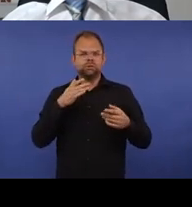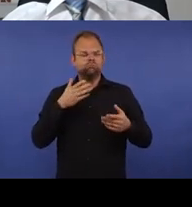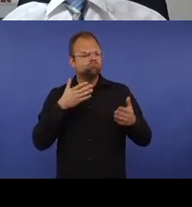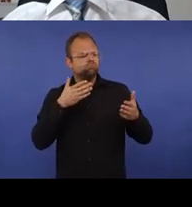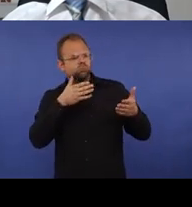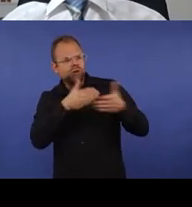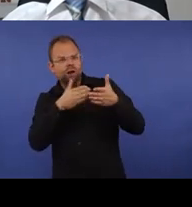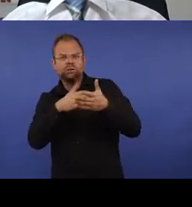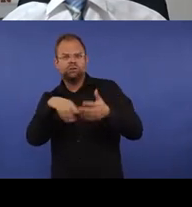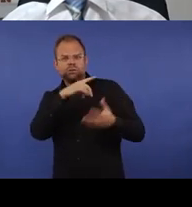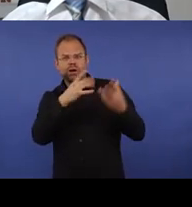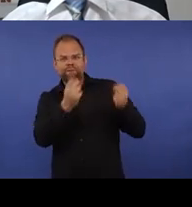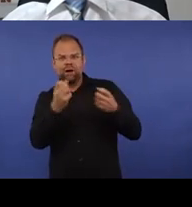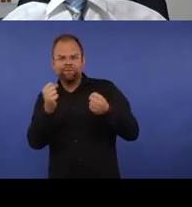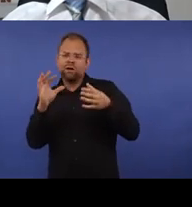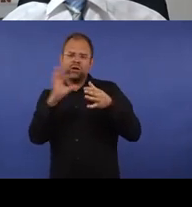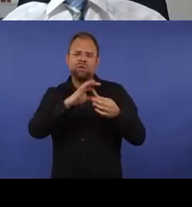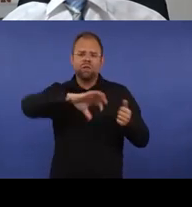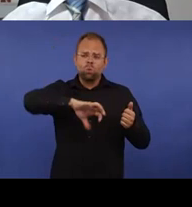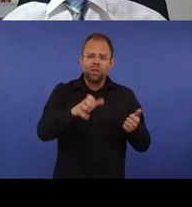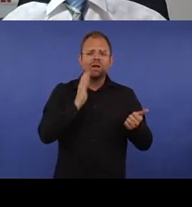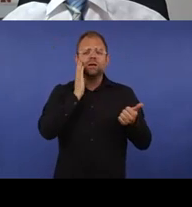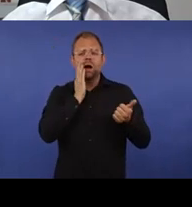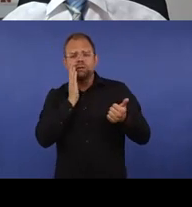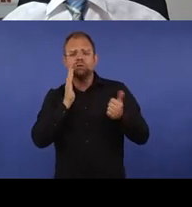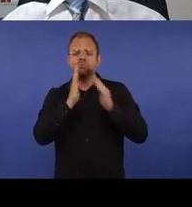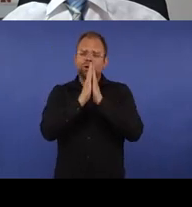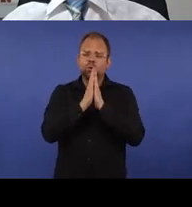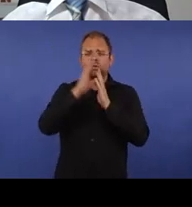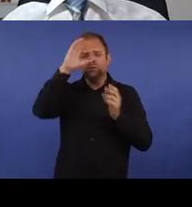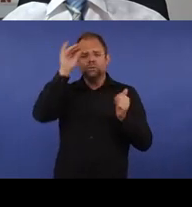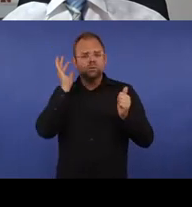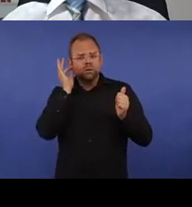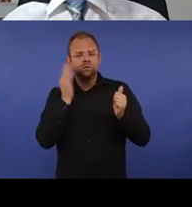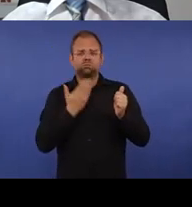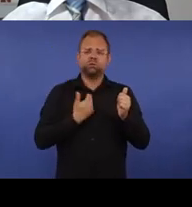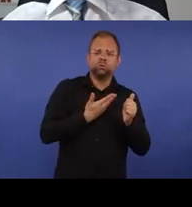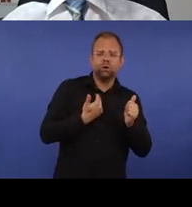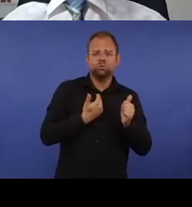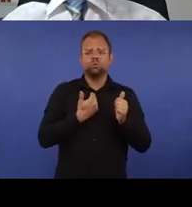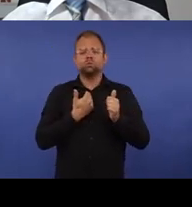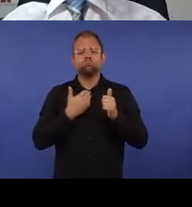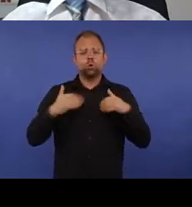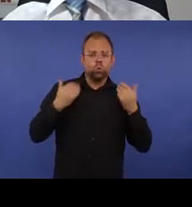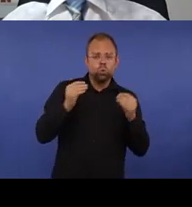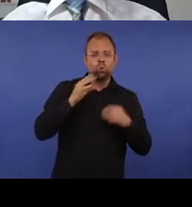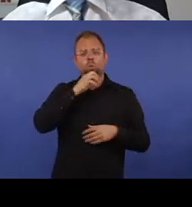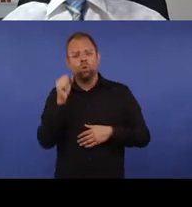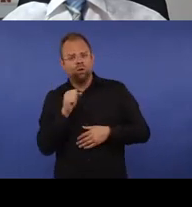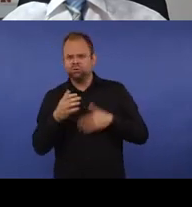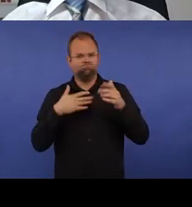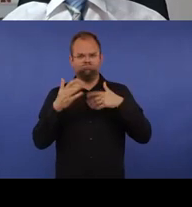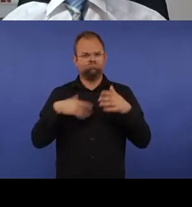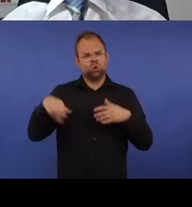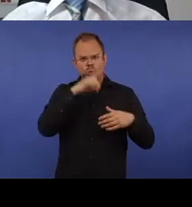behalf of persons with disabilities from around the world until every person has their freedom. As WIN, we will